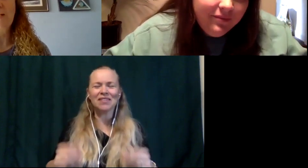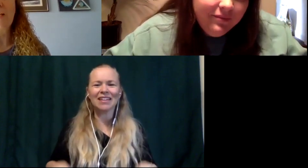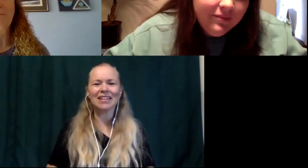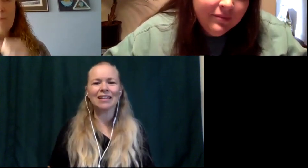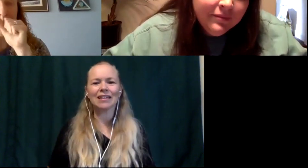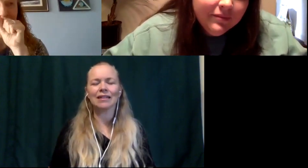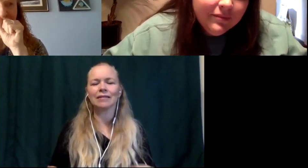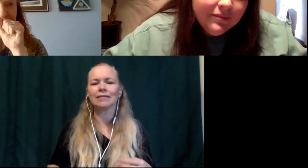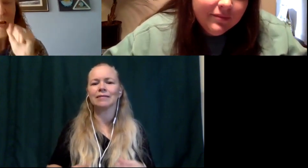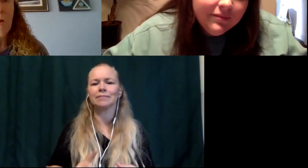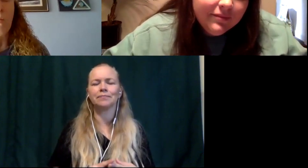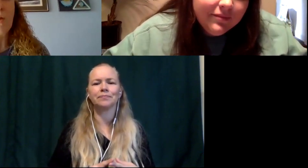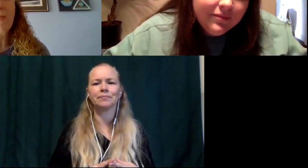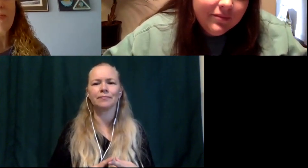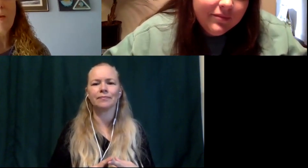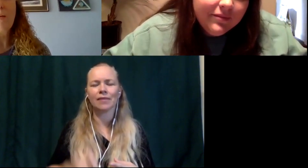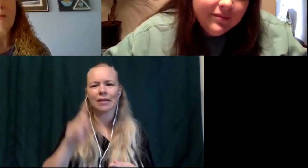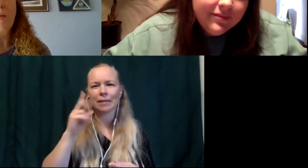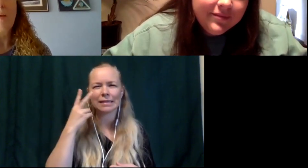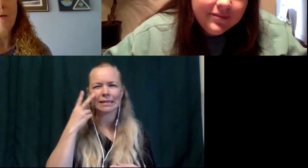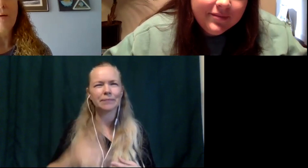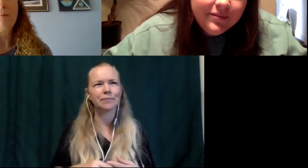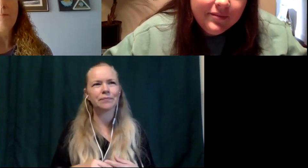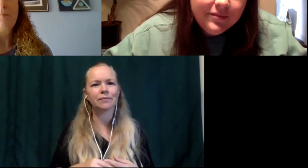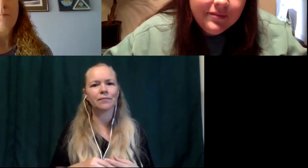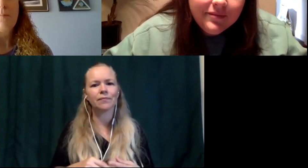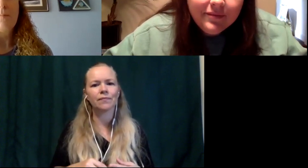let's see. Well, I think